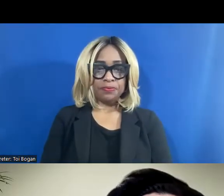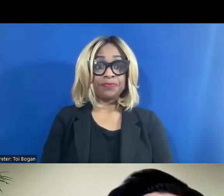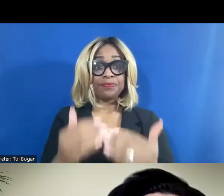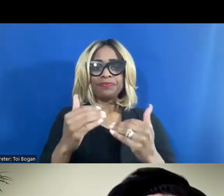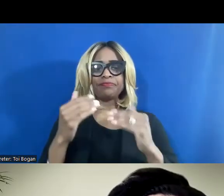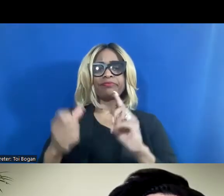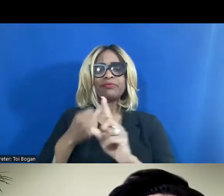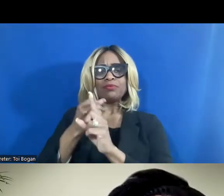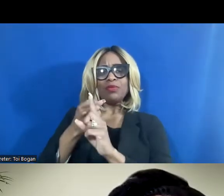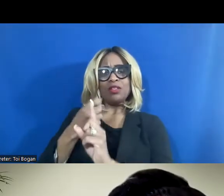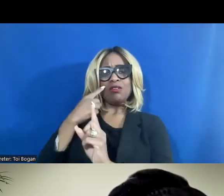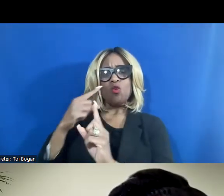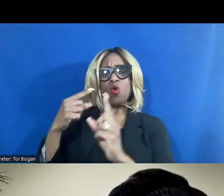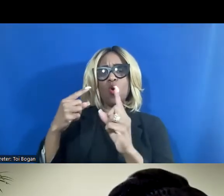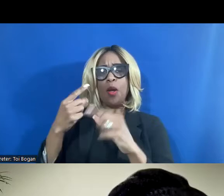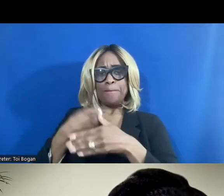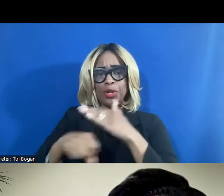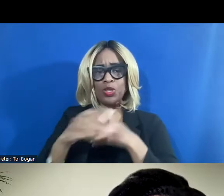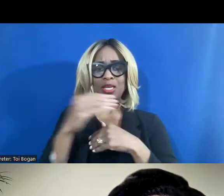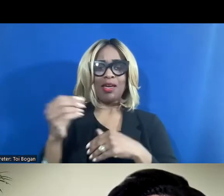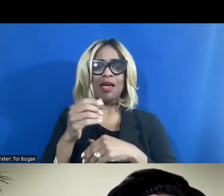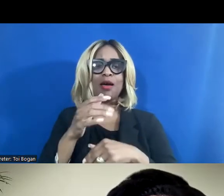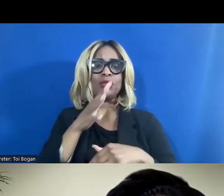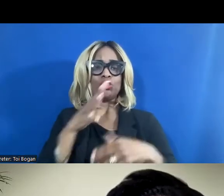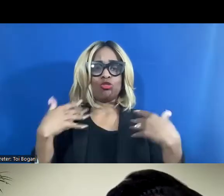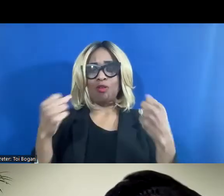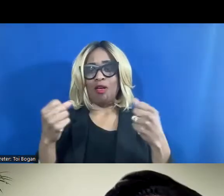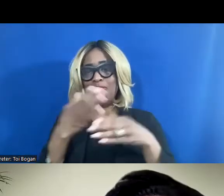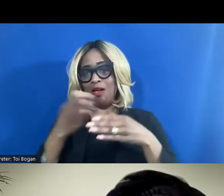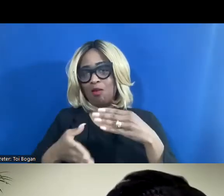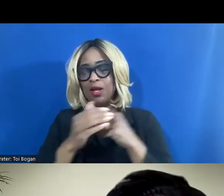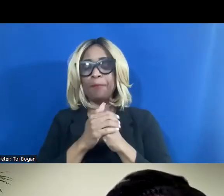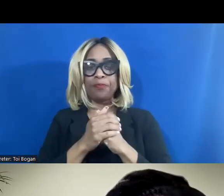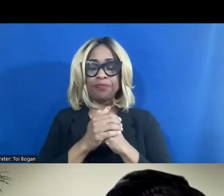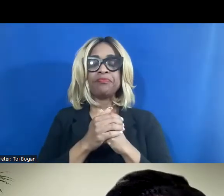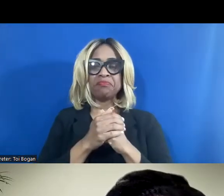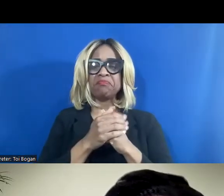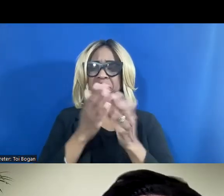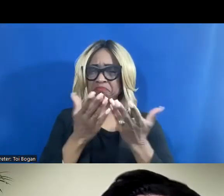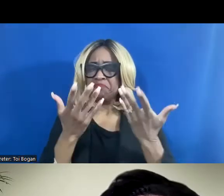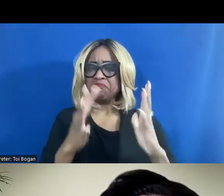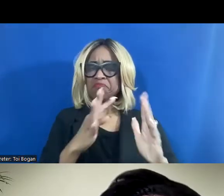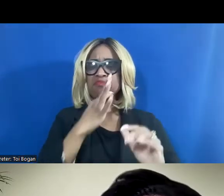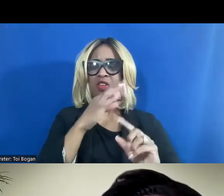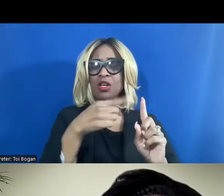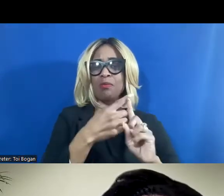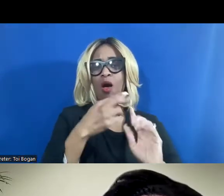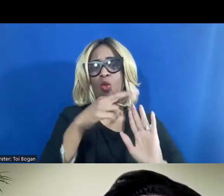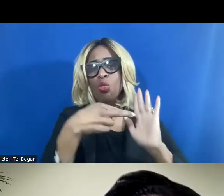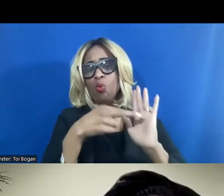Impacts on birthing and maternal health outcomes. So now that we've talked a bit about the role of